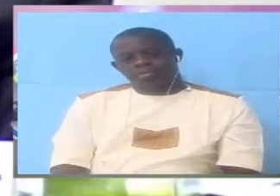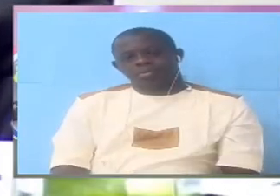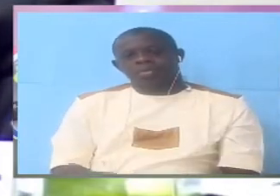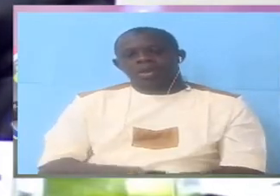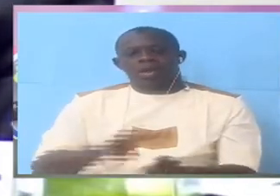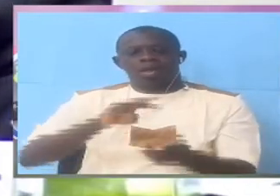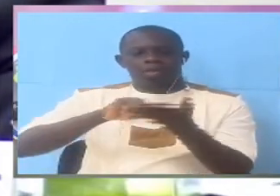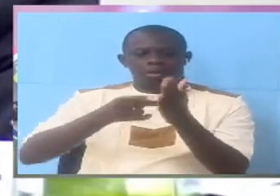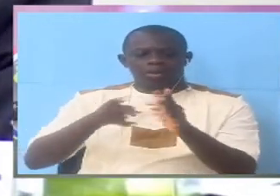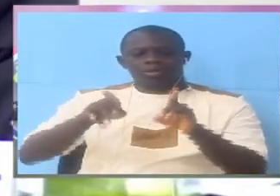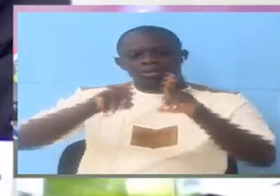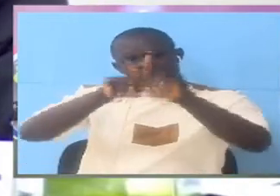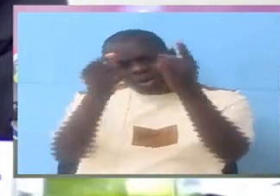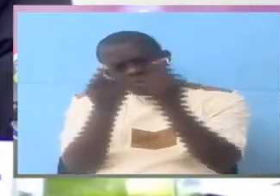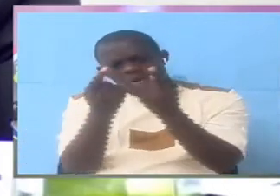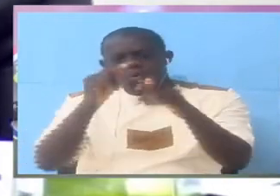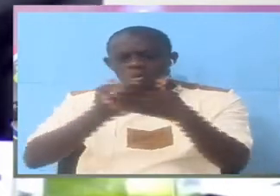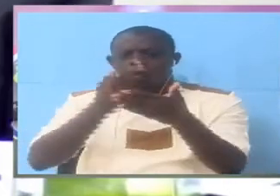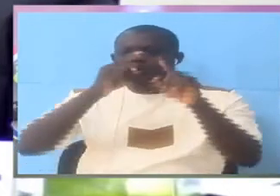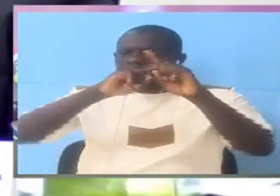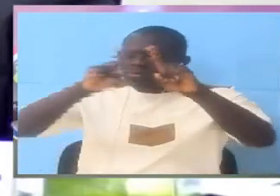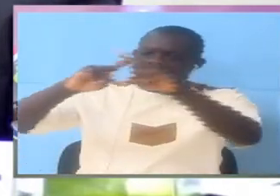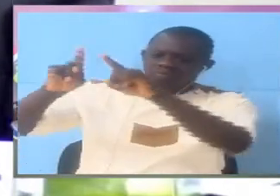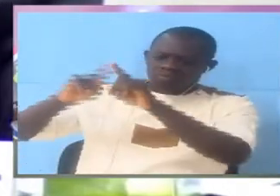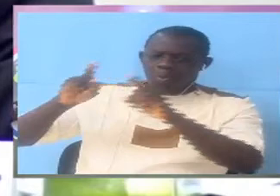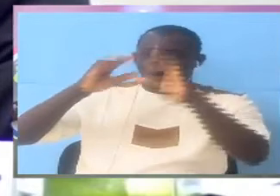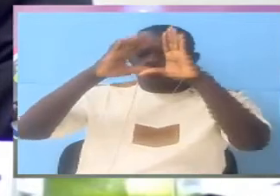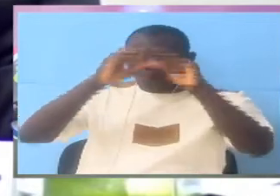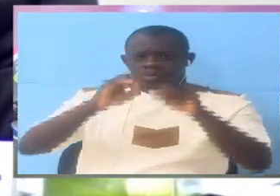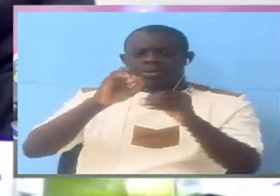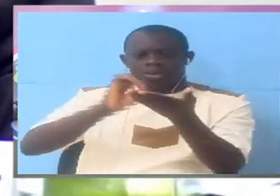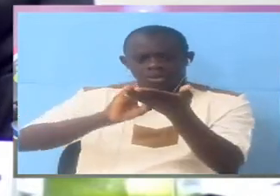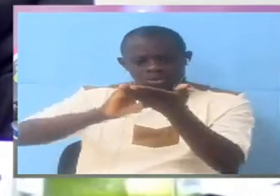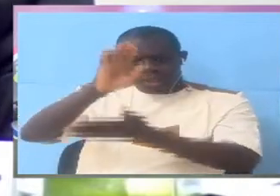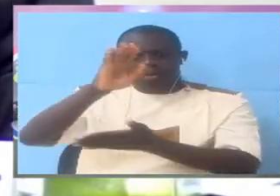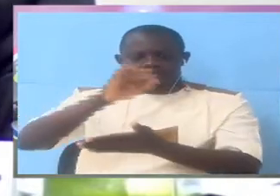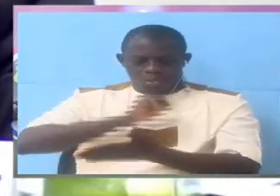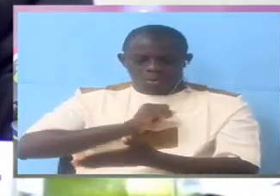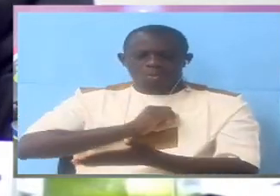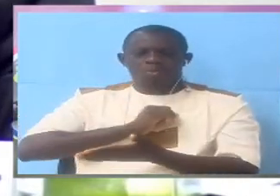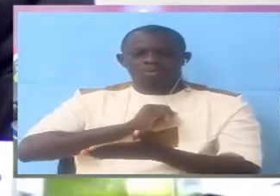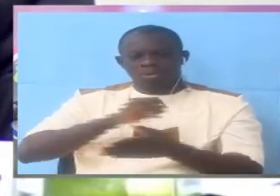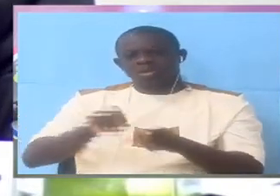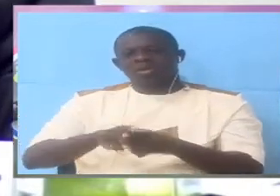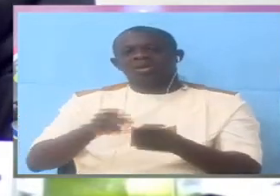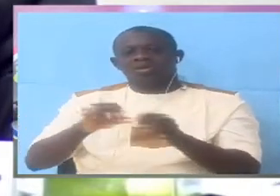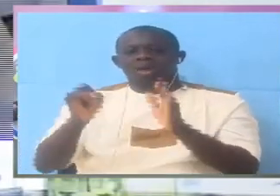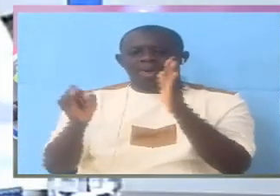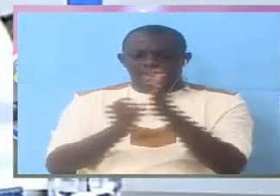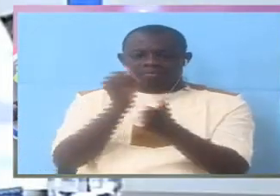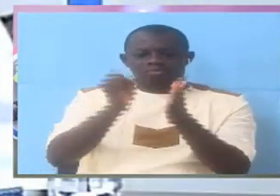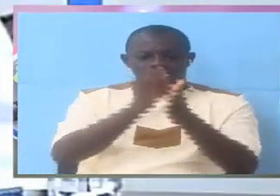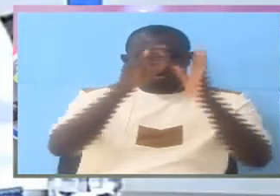the departments, the various units would submit their issues to investigations for investigation.